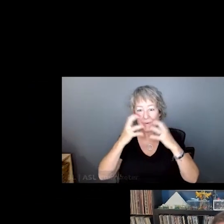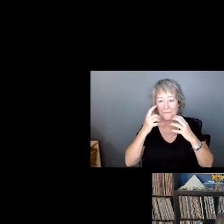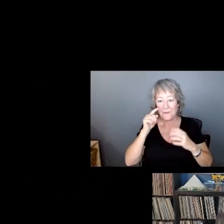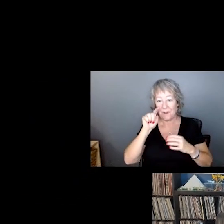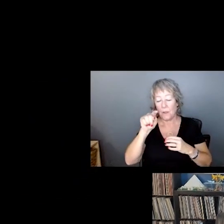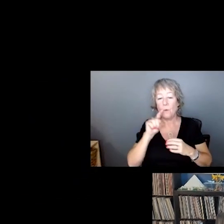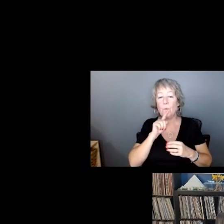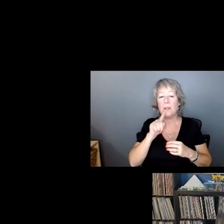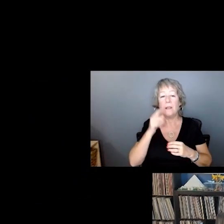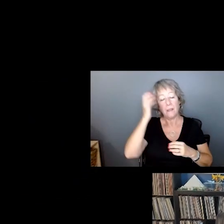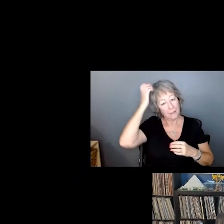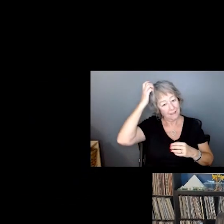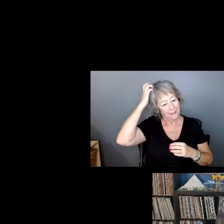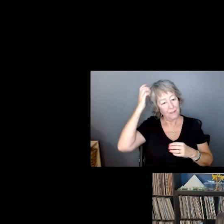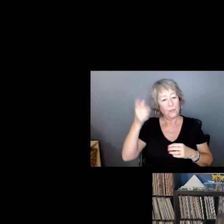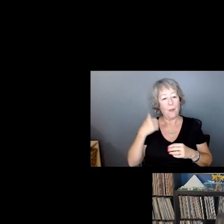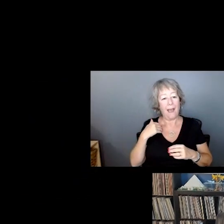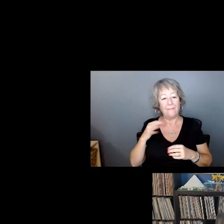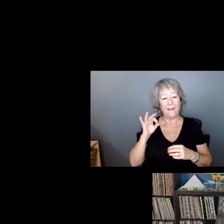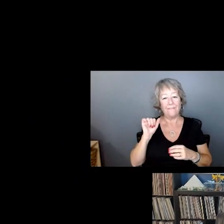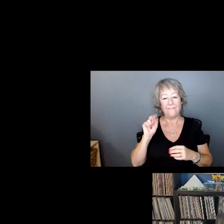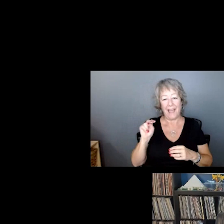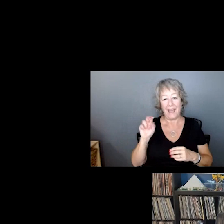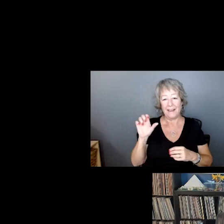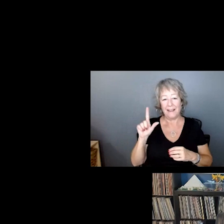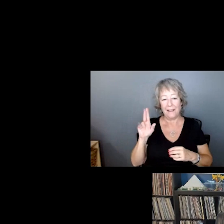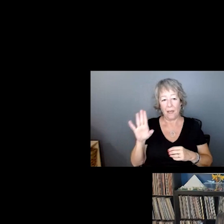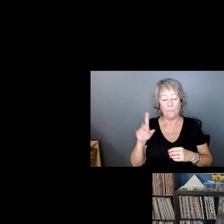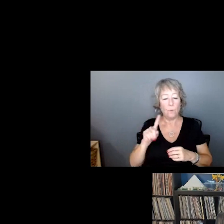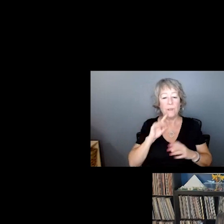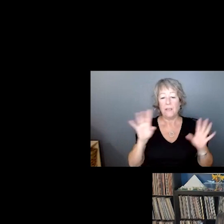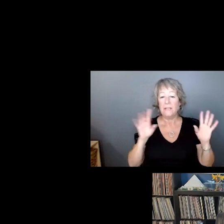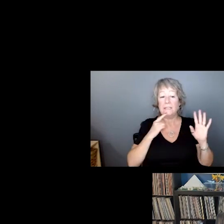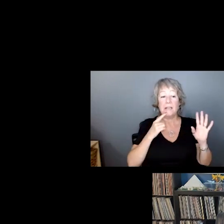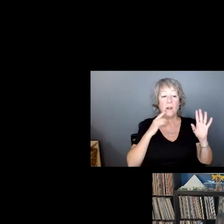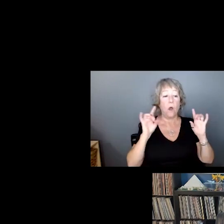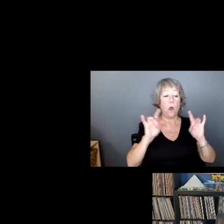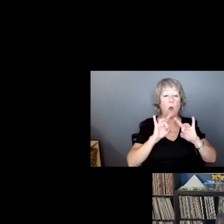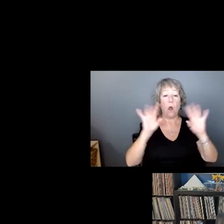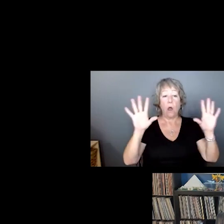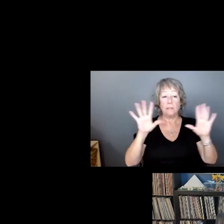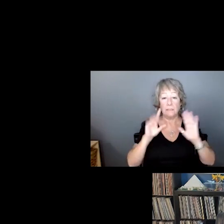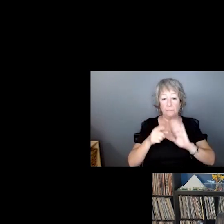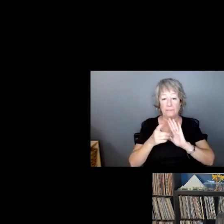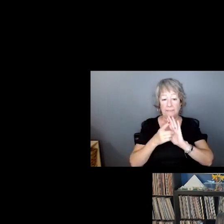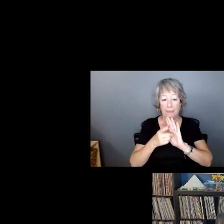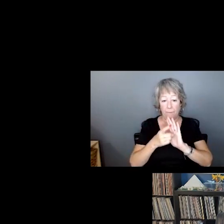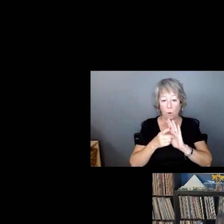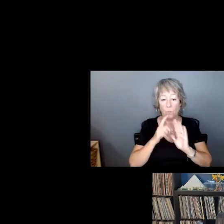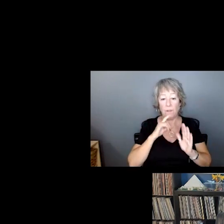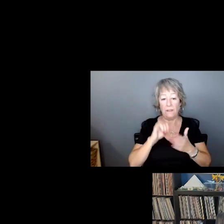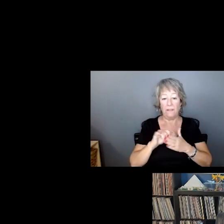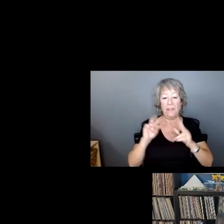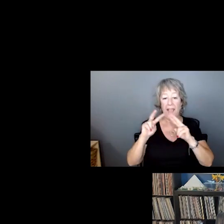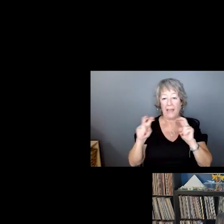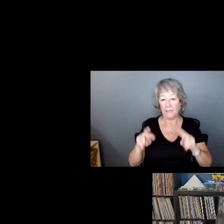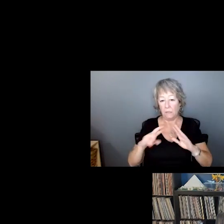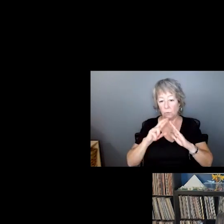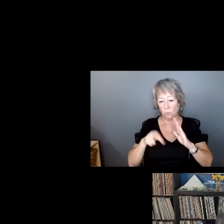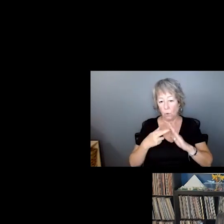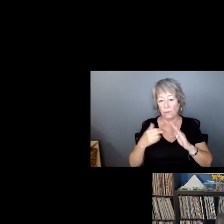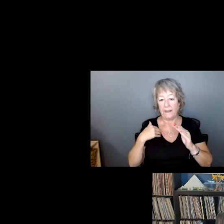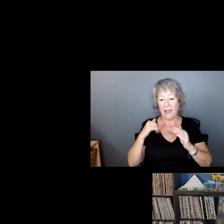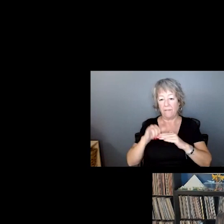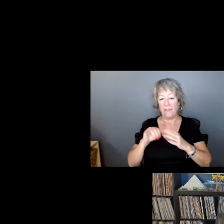in chat. Jay says that was an awesome demo. Just to summarize, the data analyst role can receive this hybrid-based